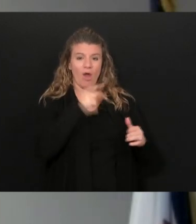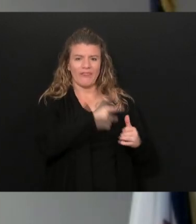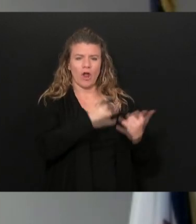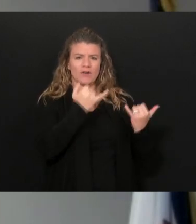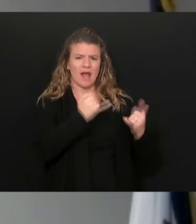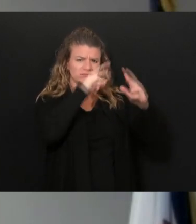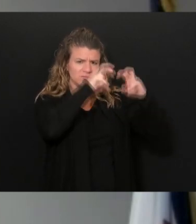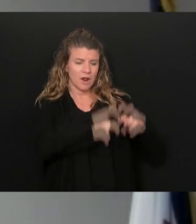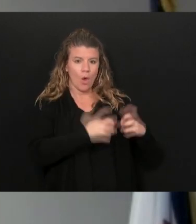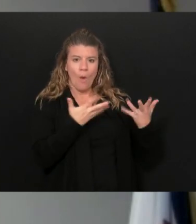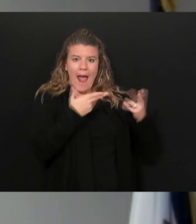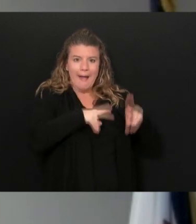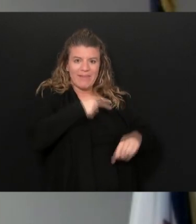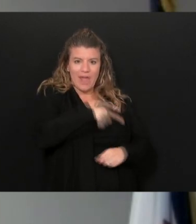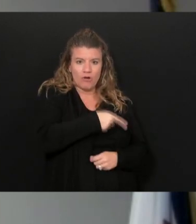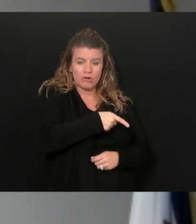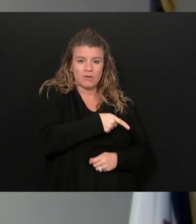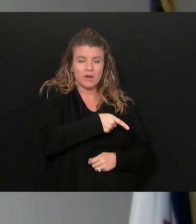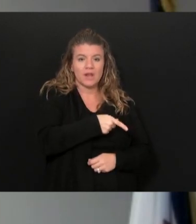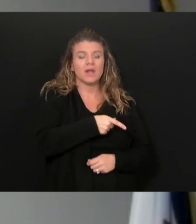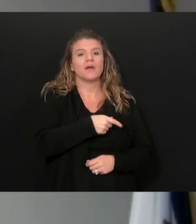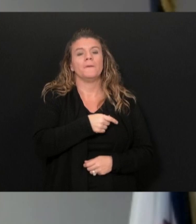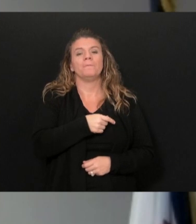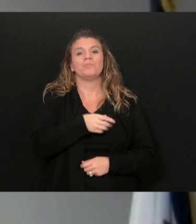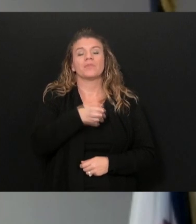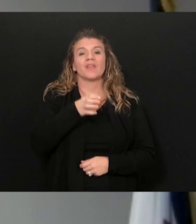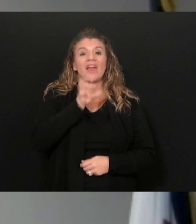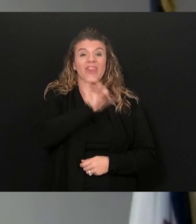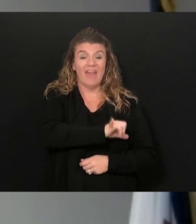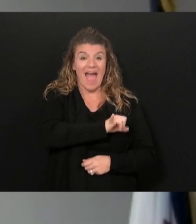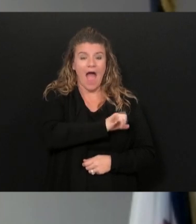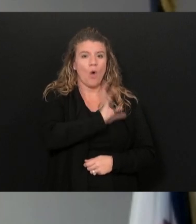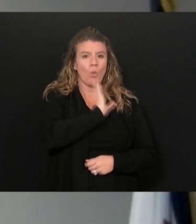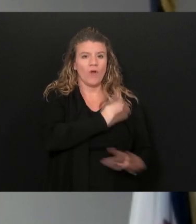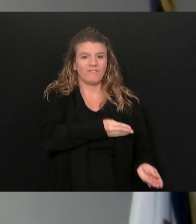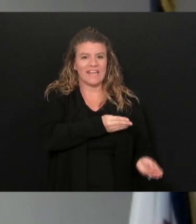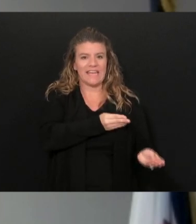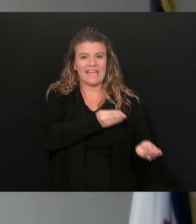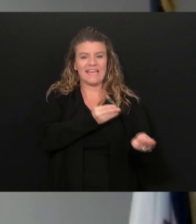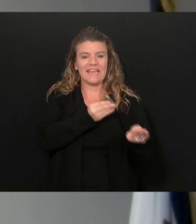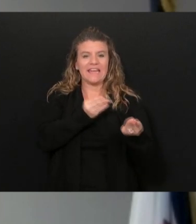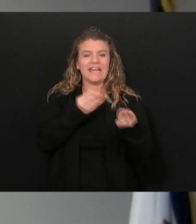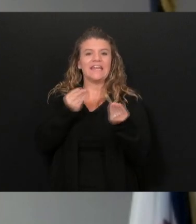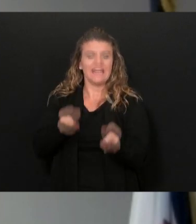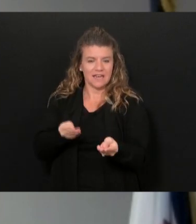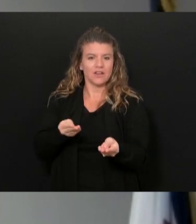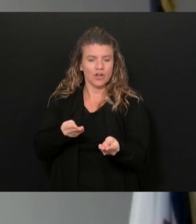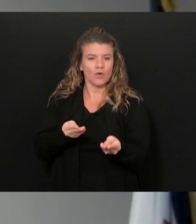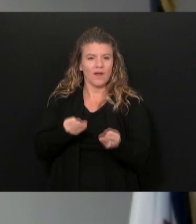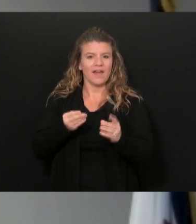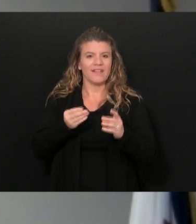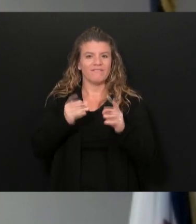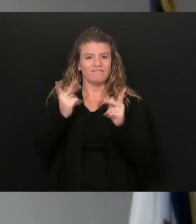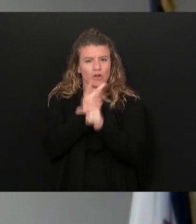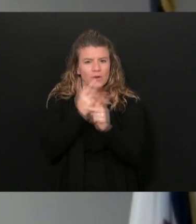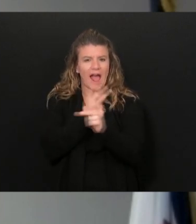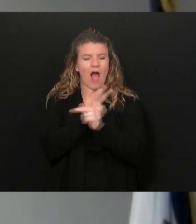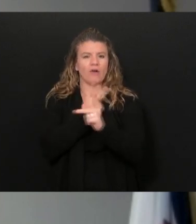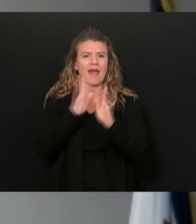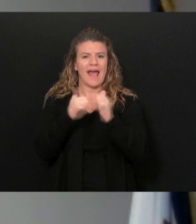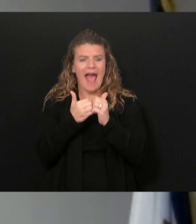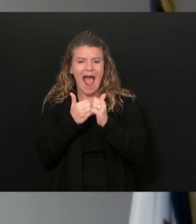what's happening currently there. And then that will feed into, I think, the designation status and